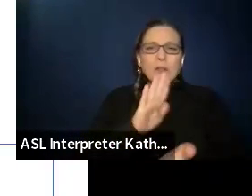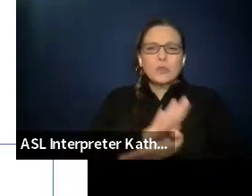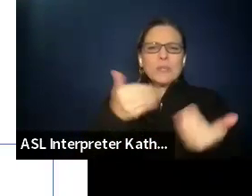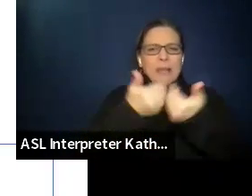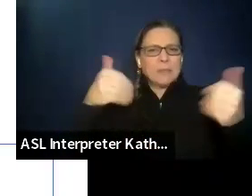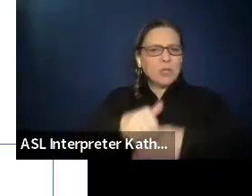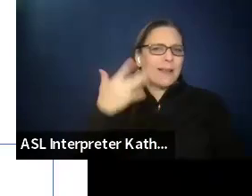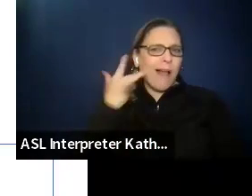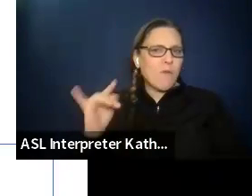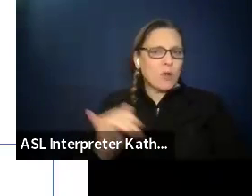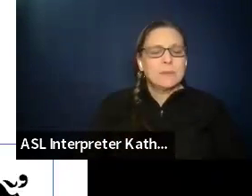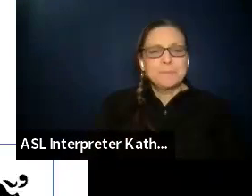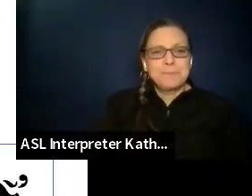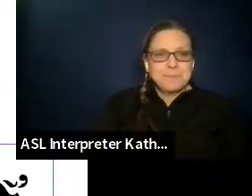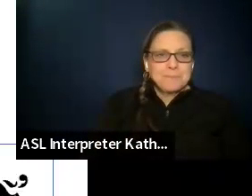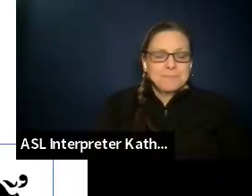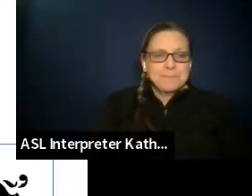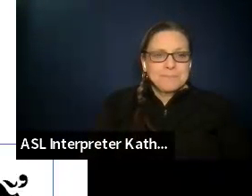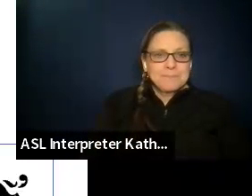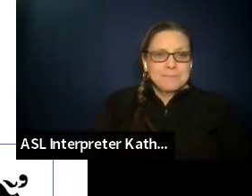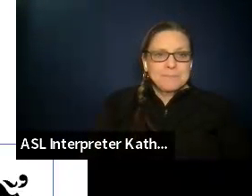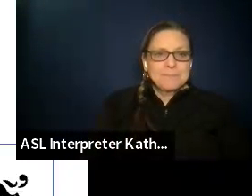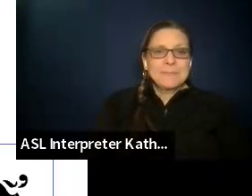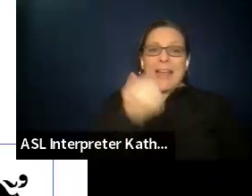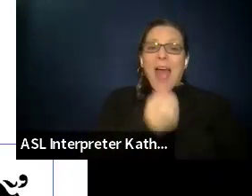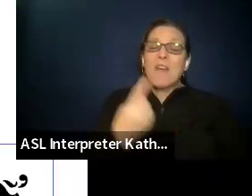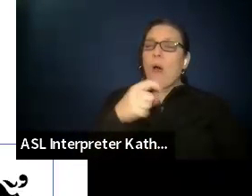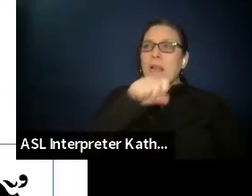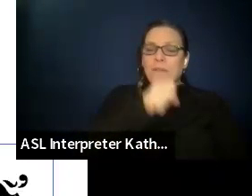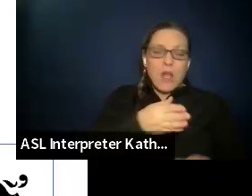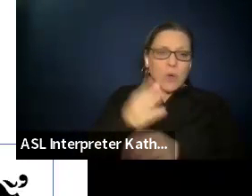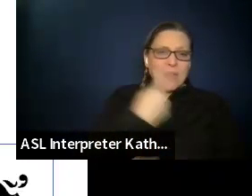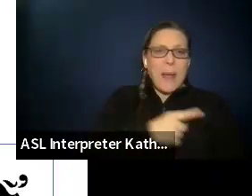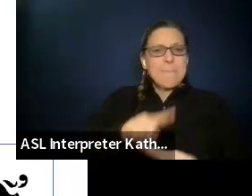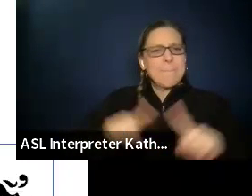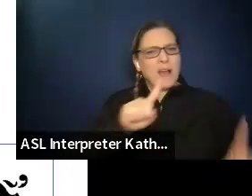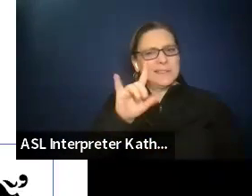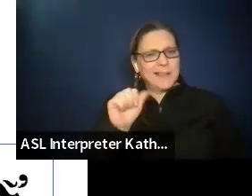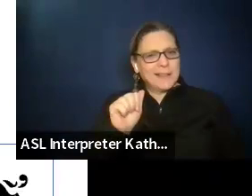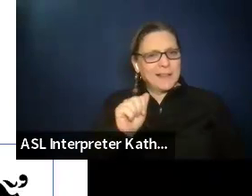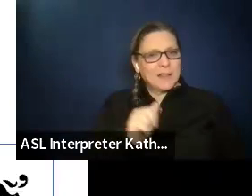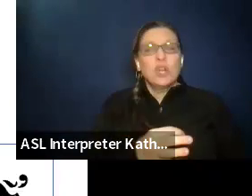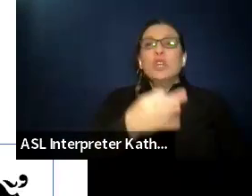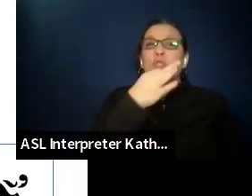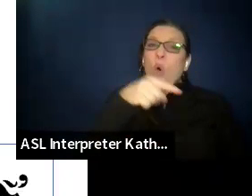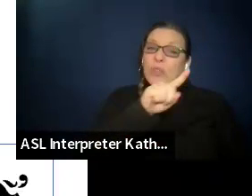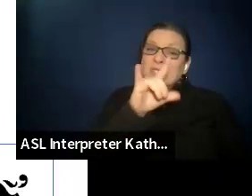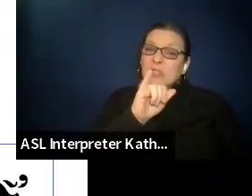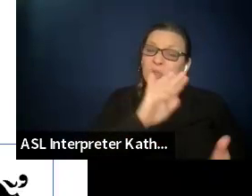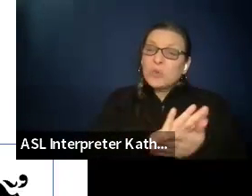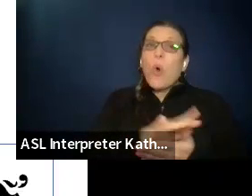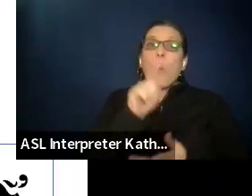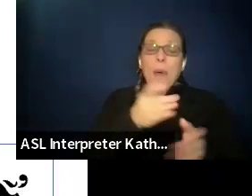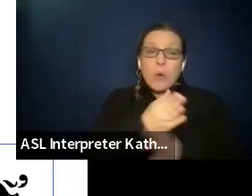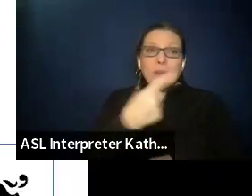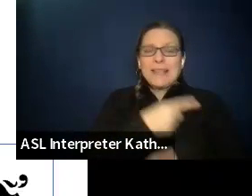Everyone loves Career Day but Zia. It will soon be career day at Zia's school, and she cannot wait for